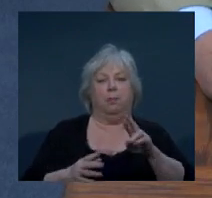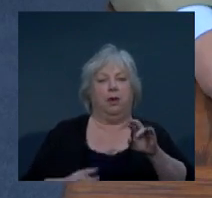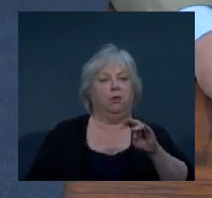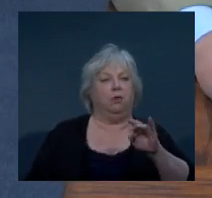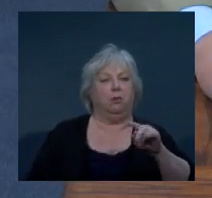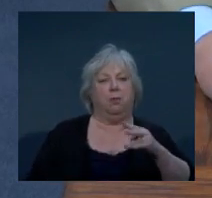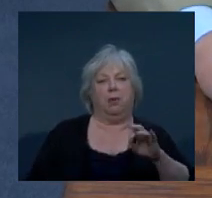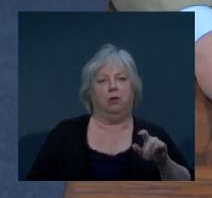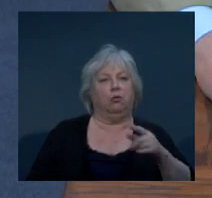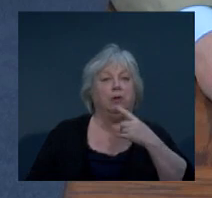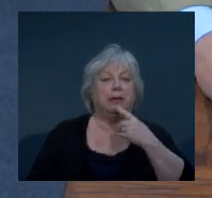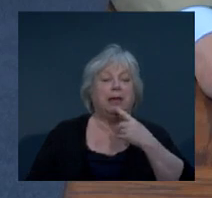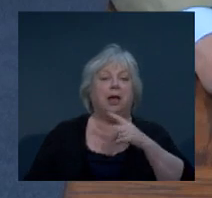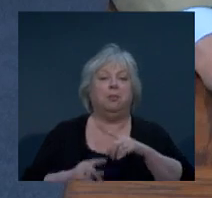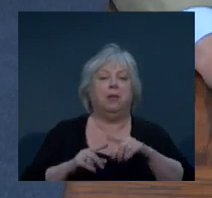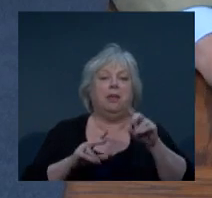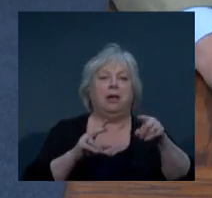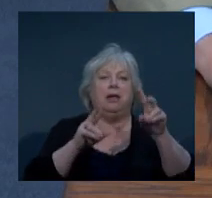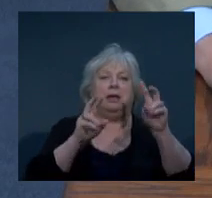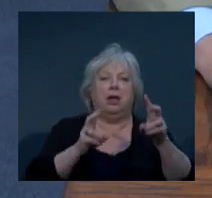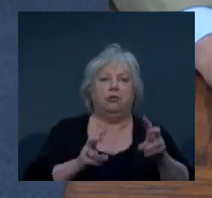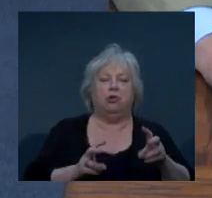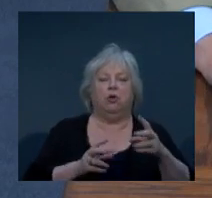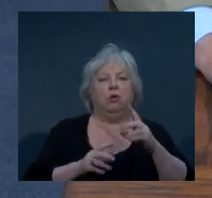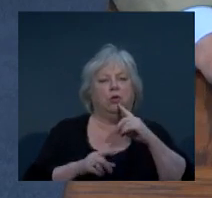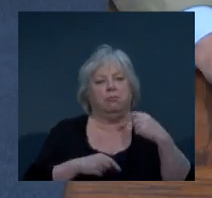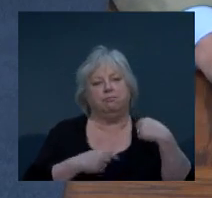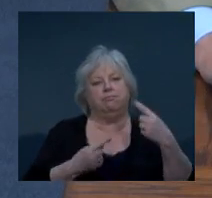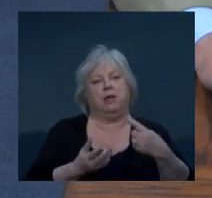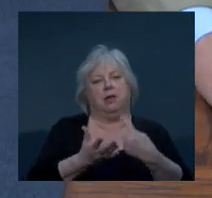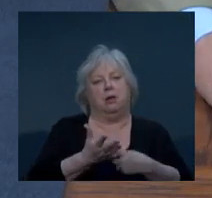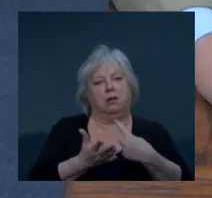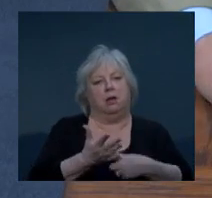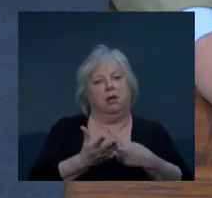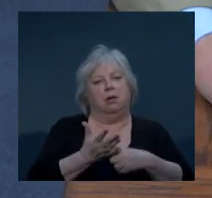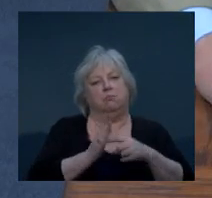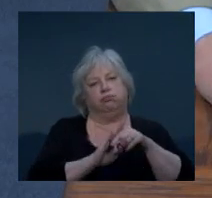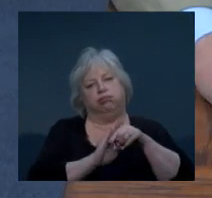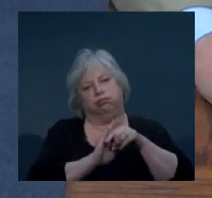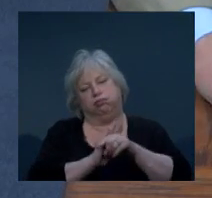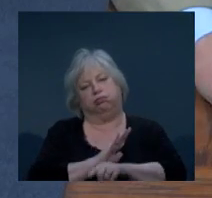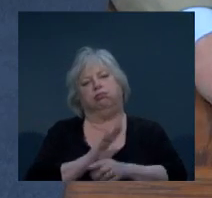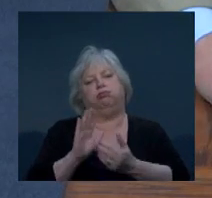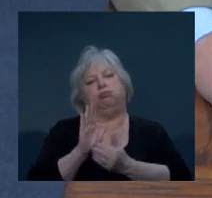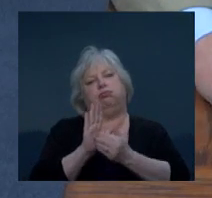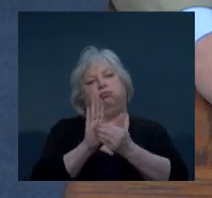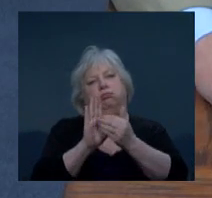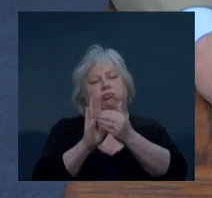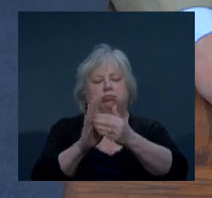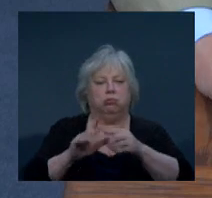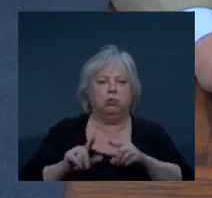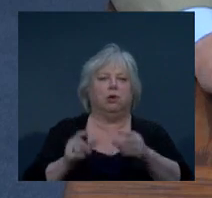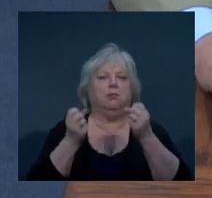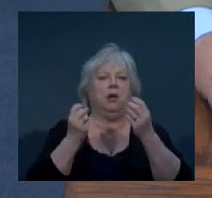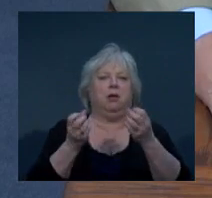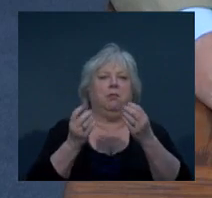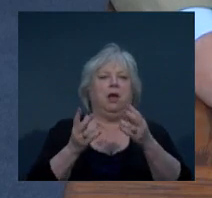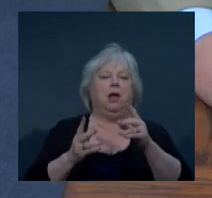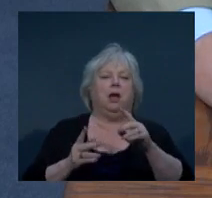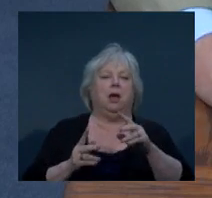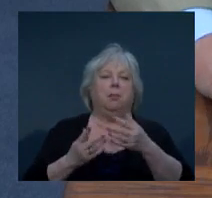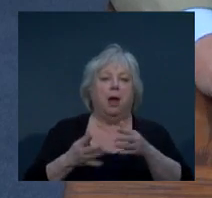him being here, but these issues have been discussed ad nauseum at a number of public meetings with people